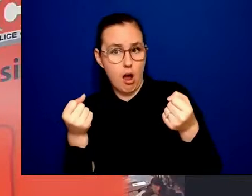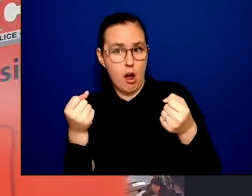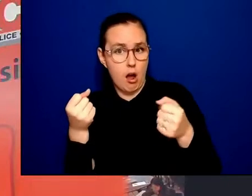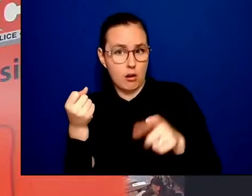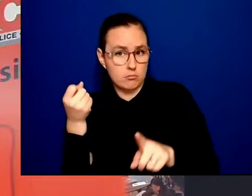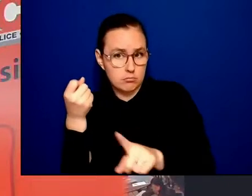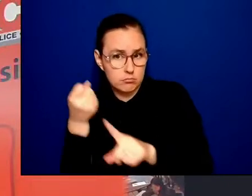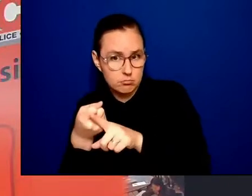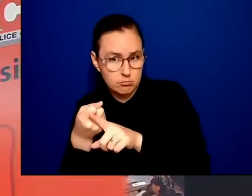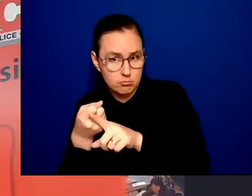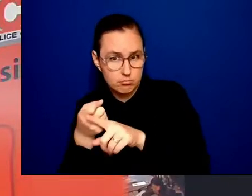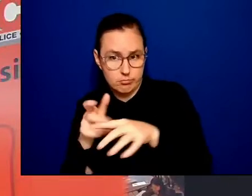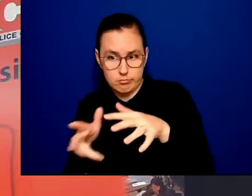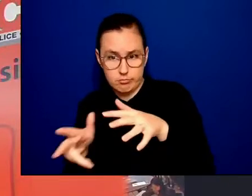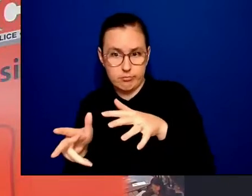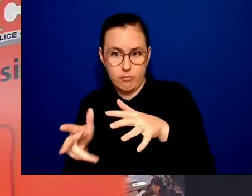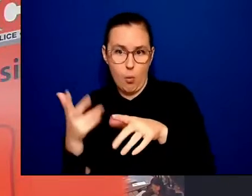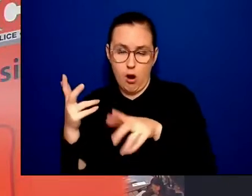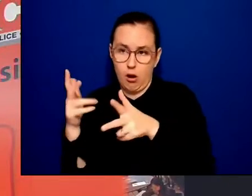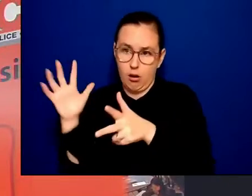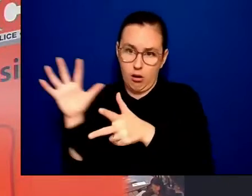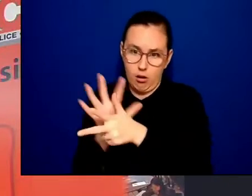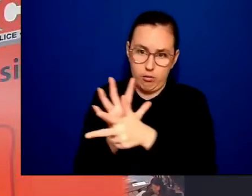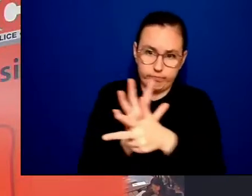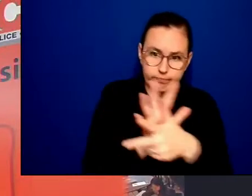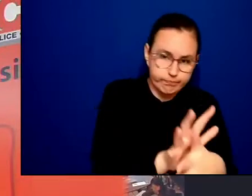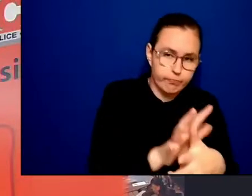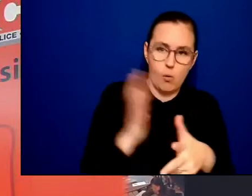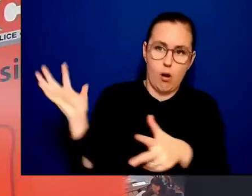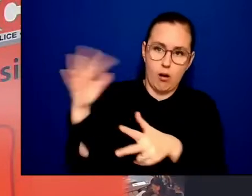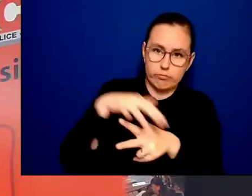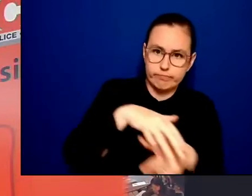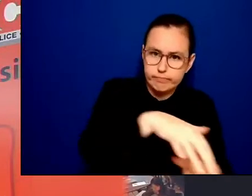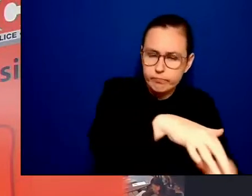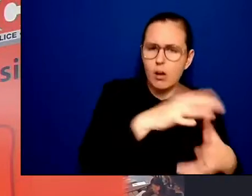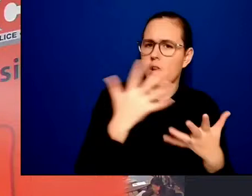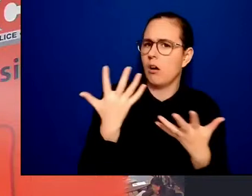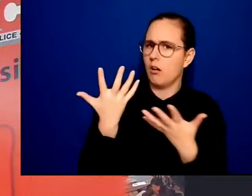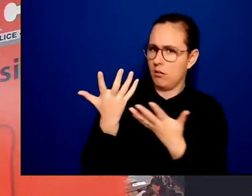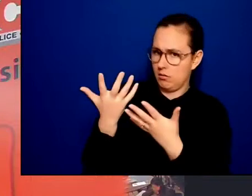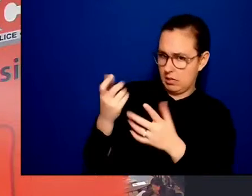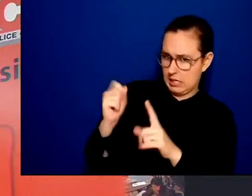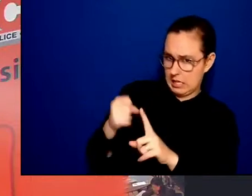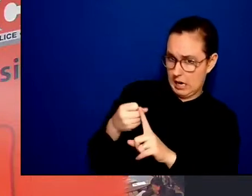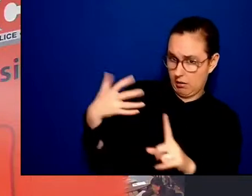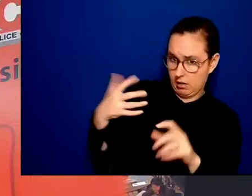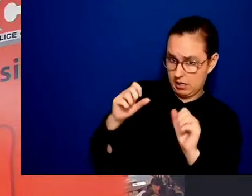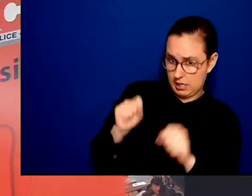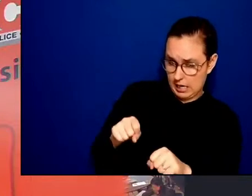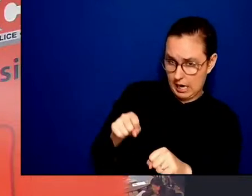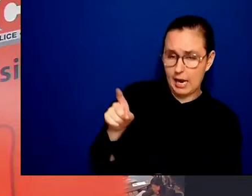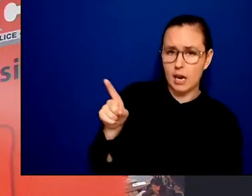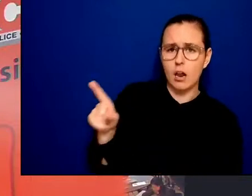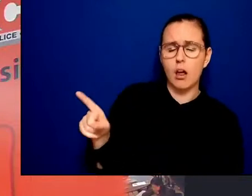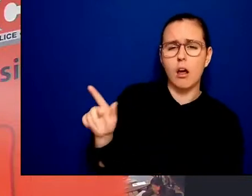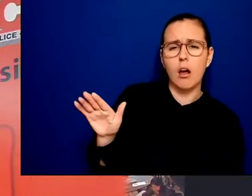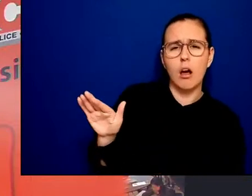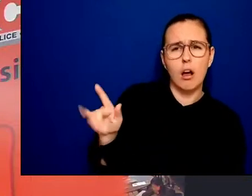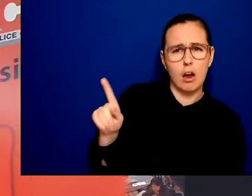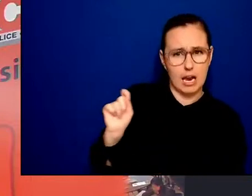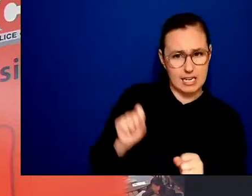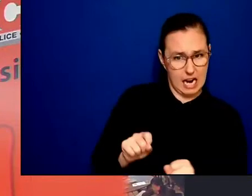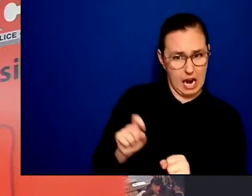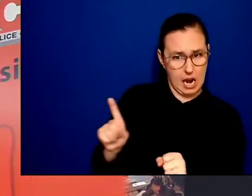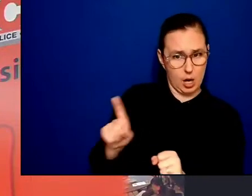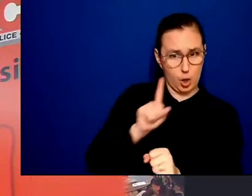place that resulted in that one fatality? And if you can confirm that those 2 reports of individuals who are missing,